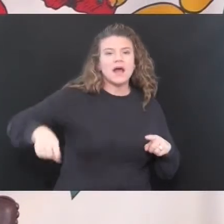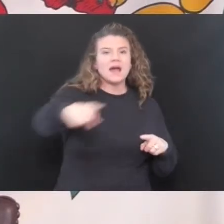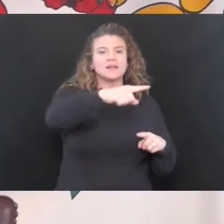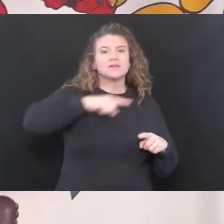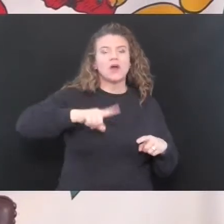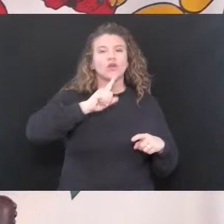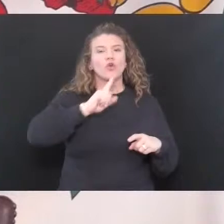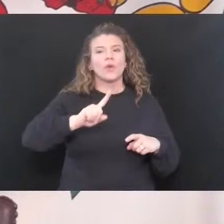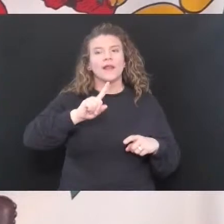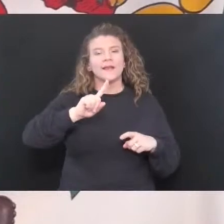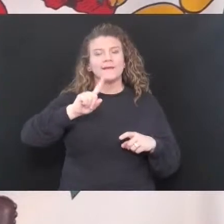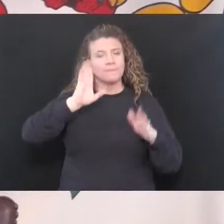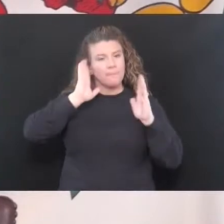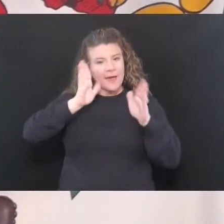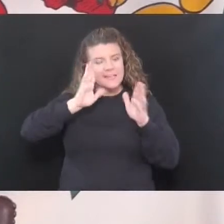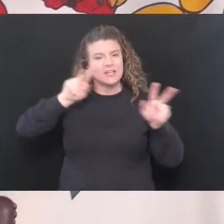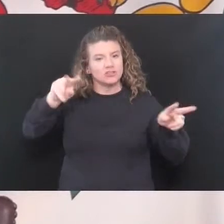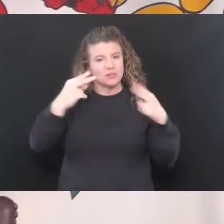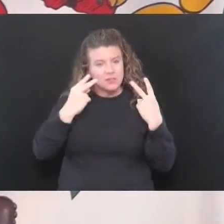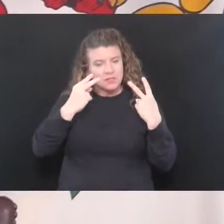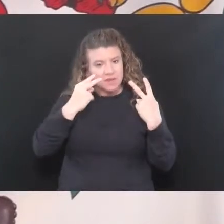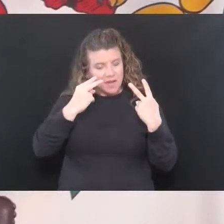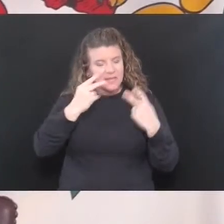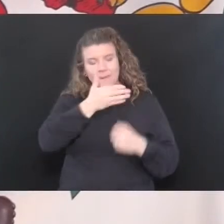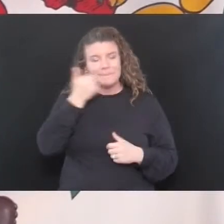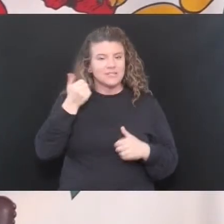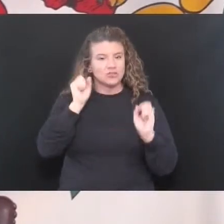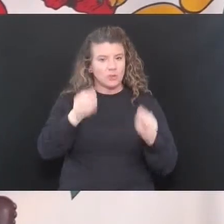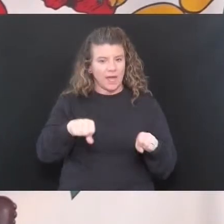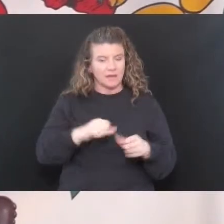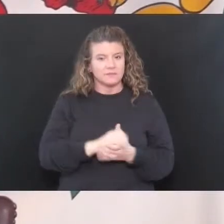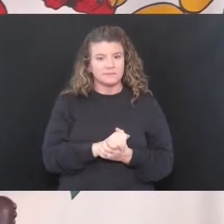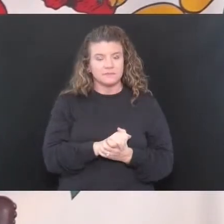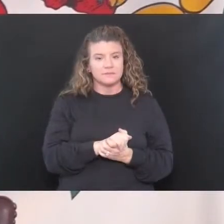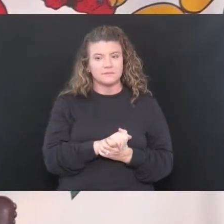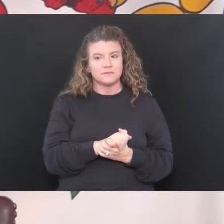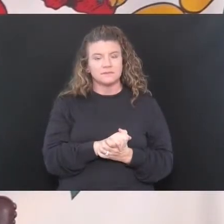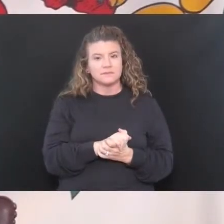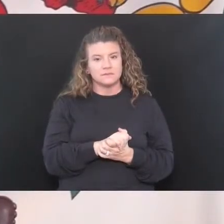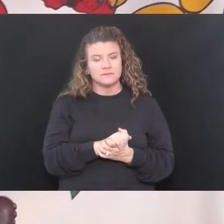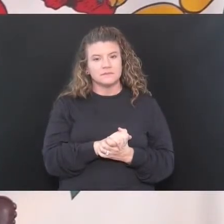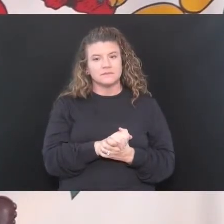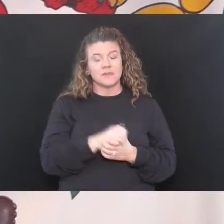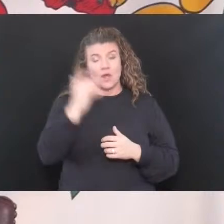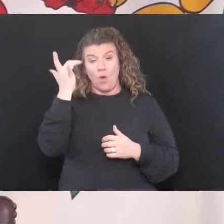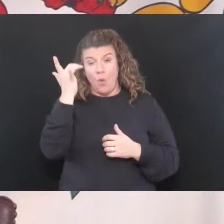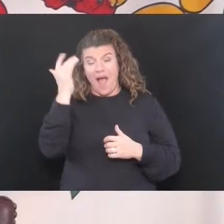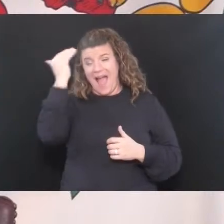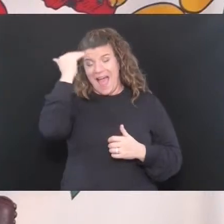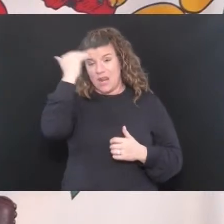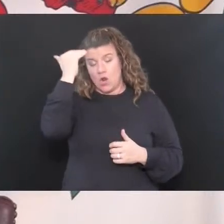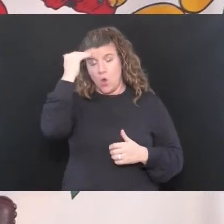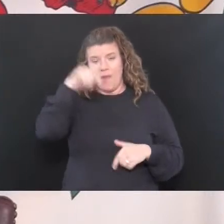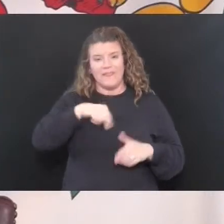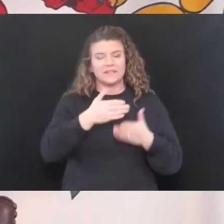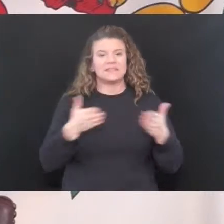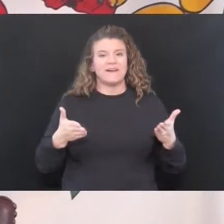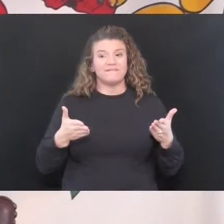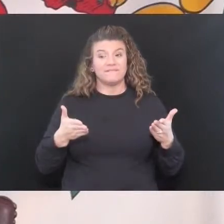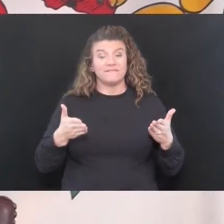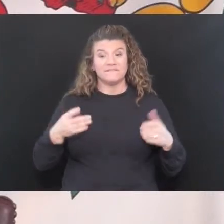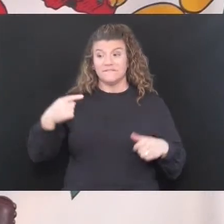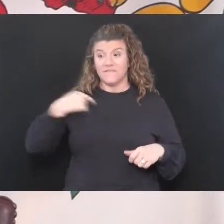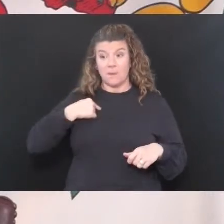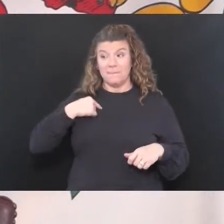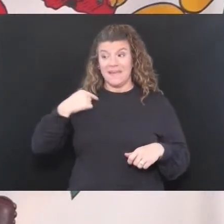really dial in and pay real close attention as best you can, because I know this stuff, for me